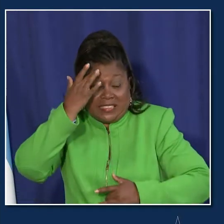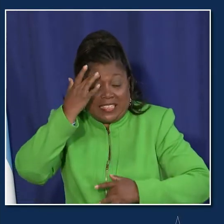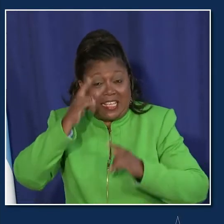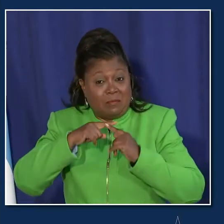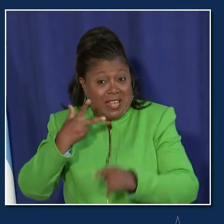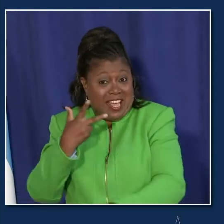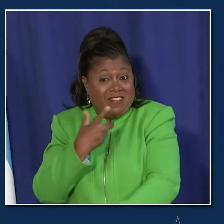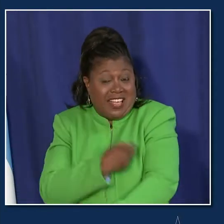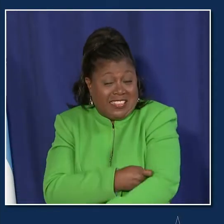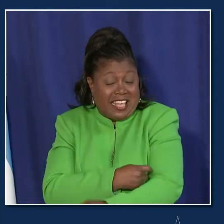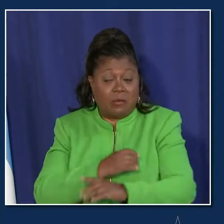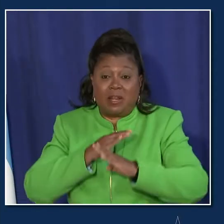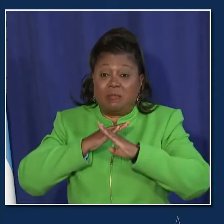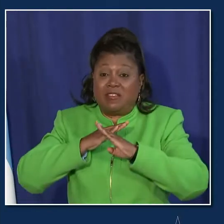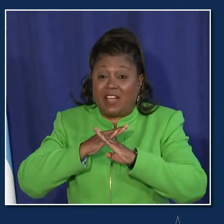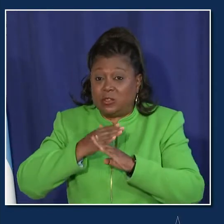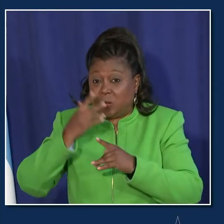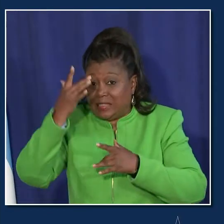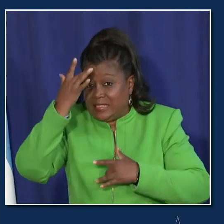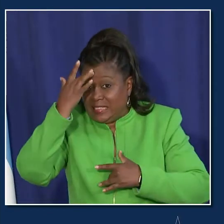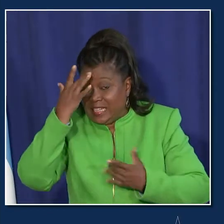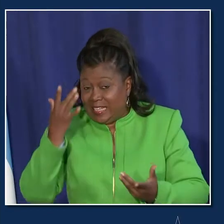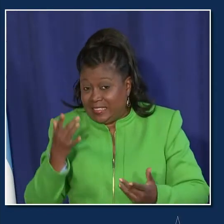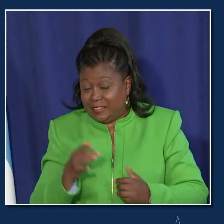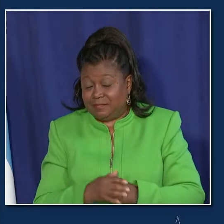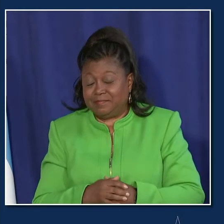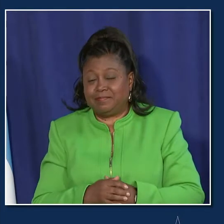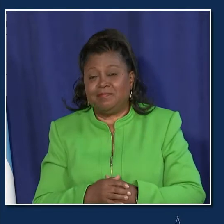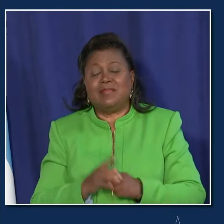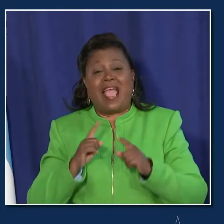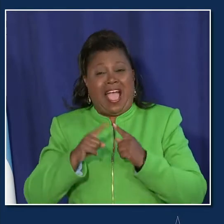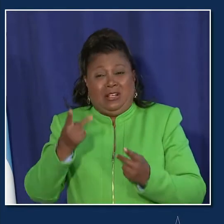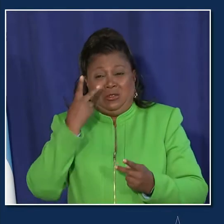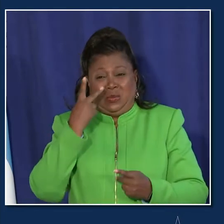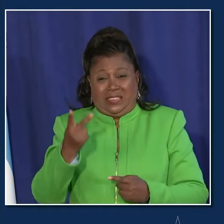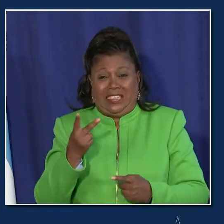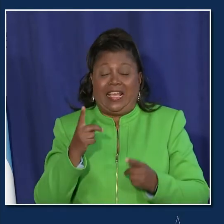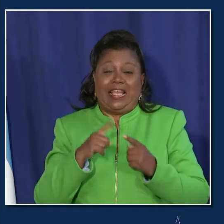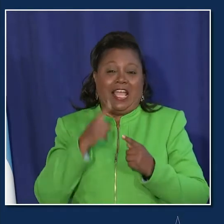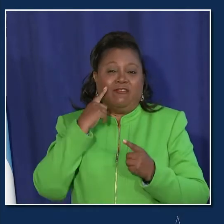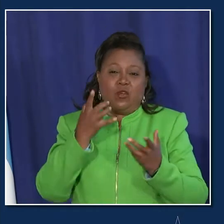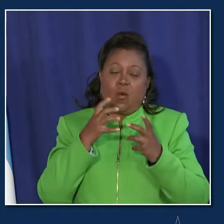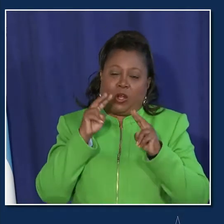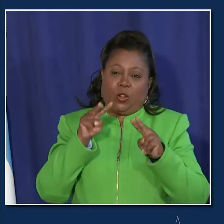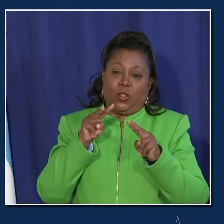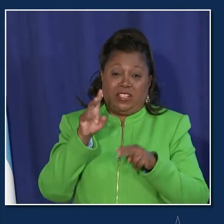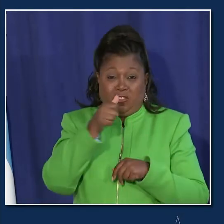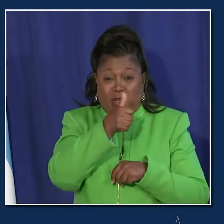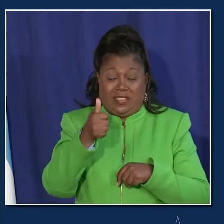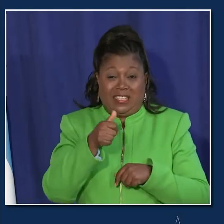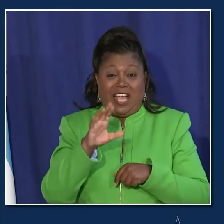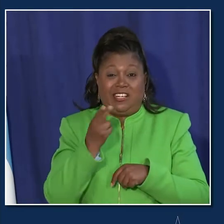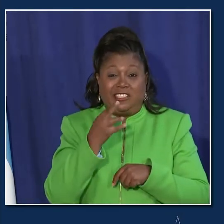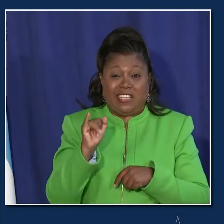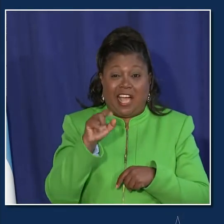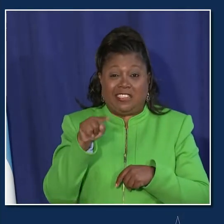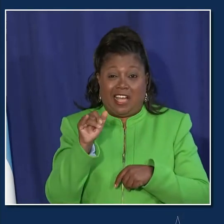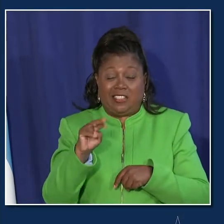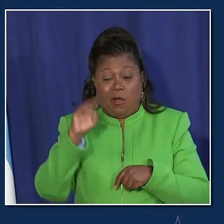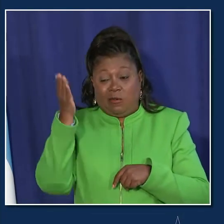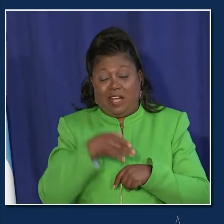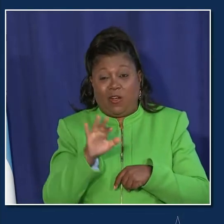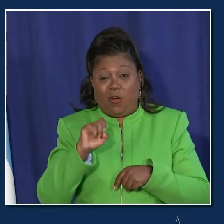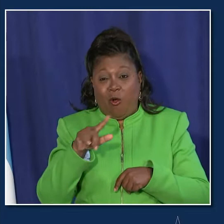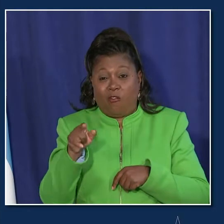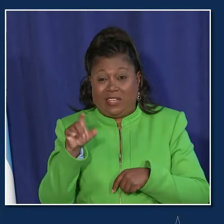a vaccine-preventable disease. And as you can see, and if you want to look at this yourself,